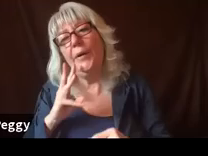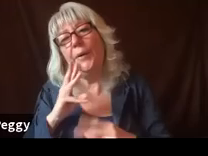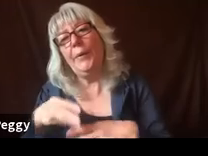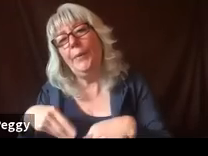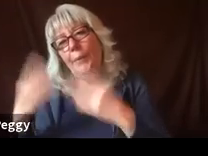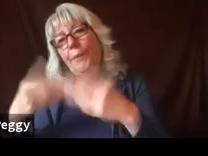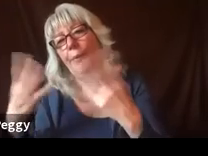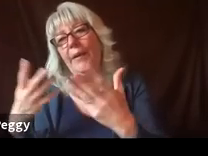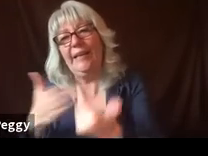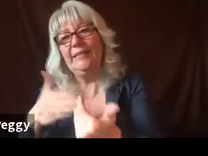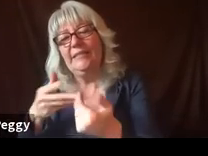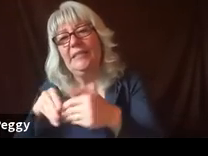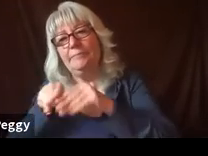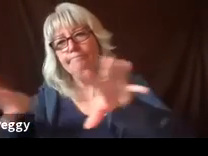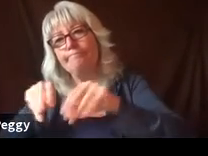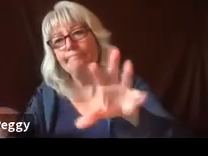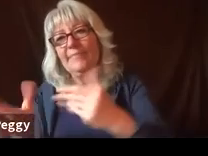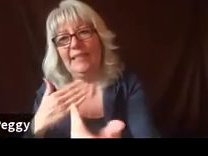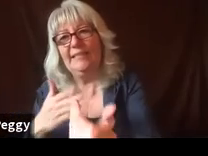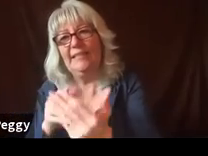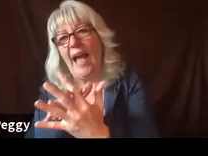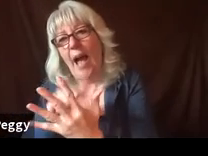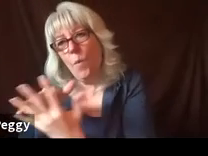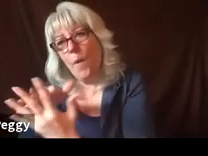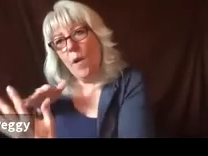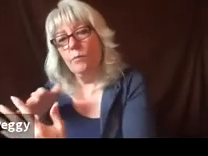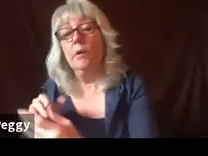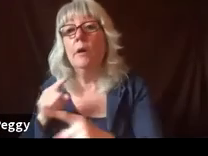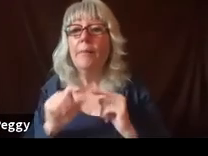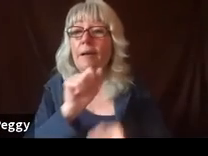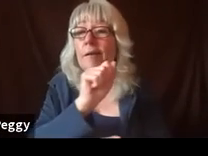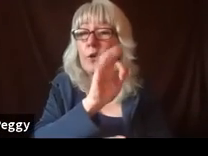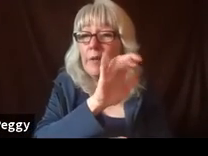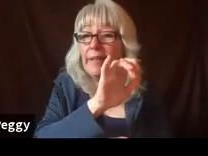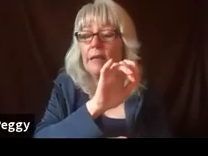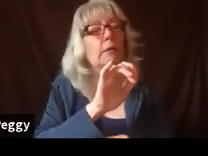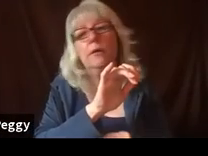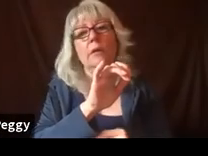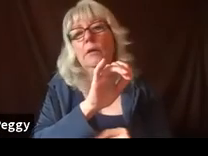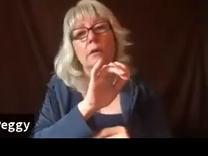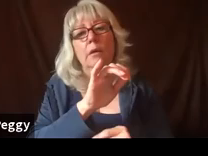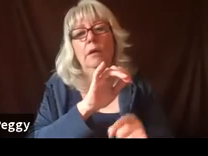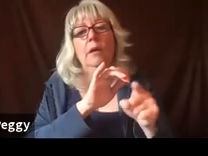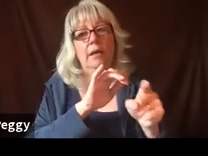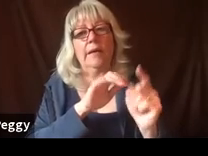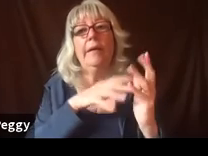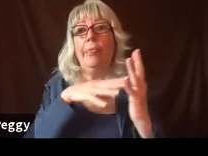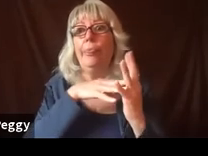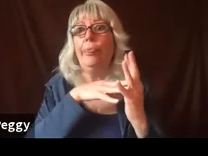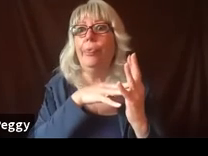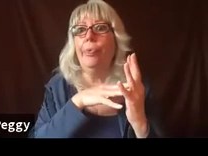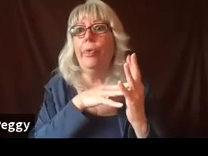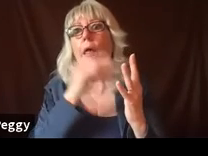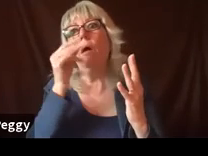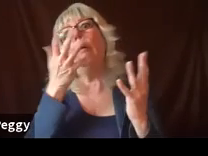water soluble and you can get those parts out later. But with acrylic, what'll happen is you'll let that all dry, your bristles